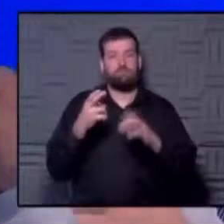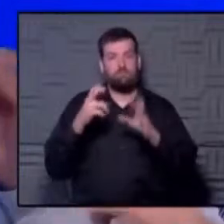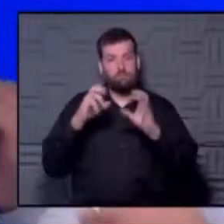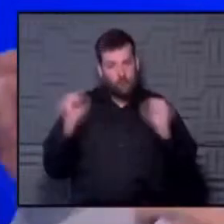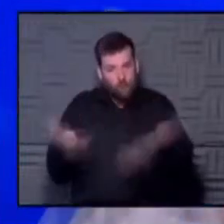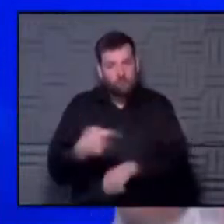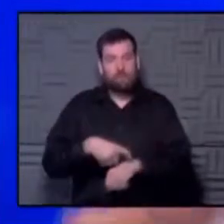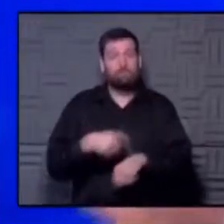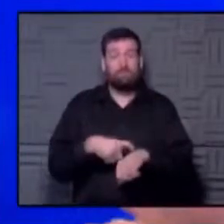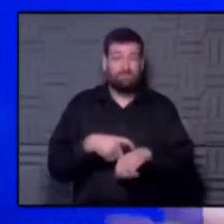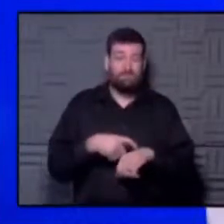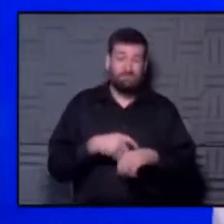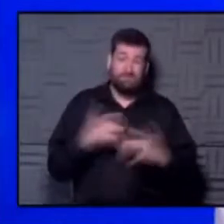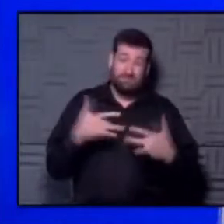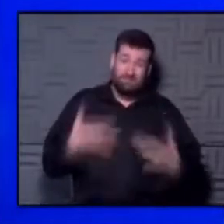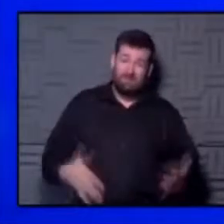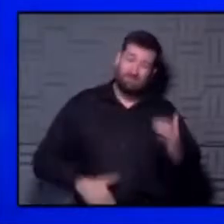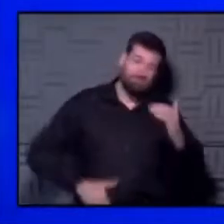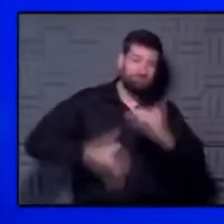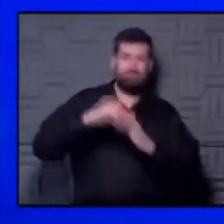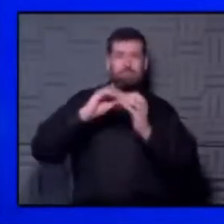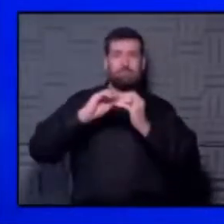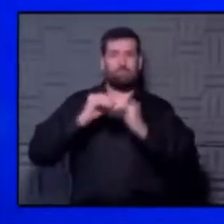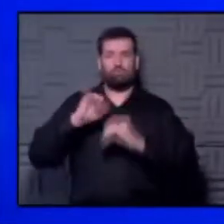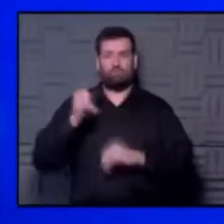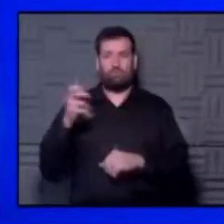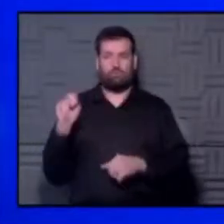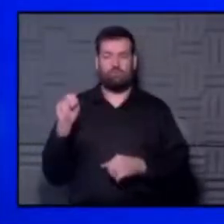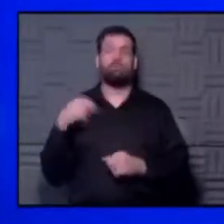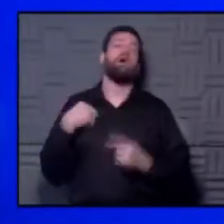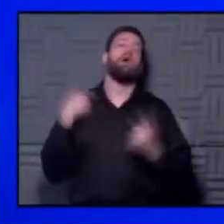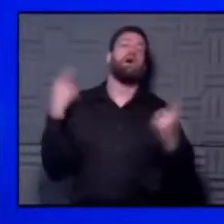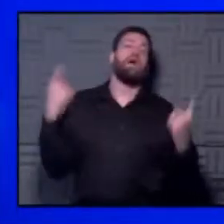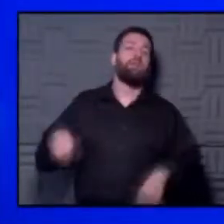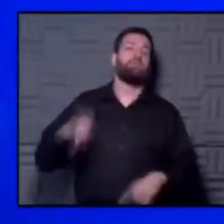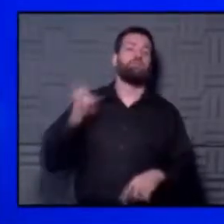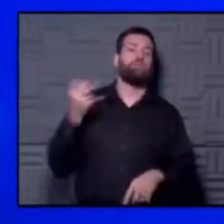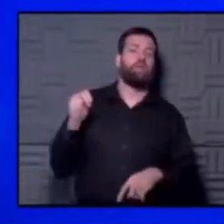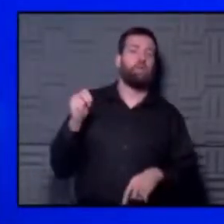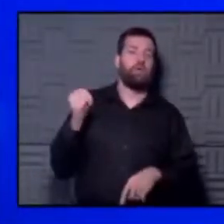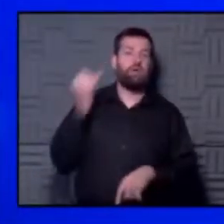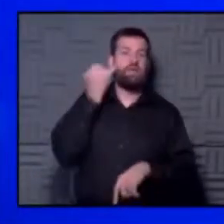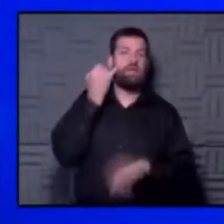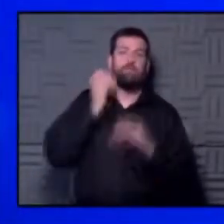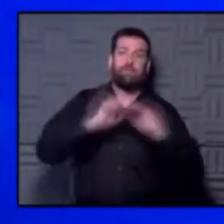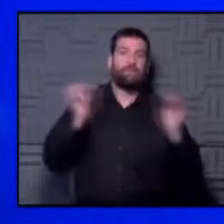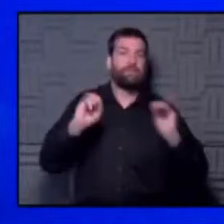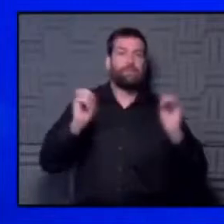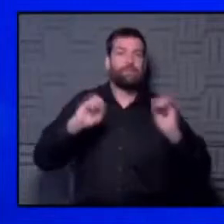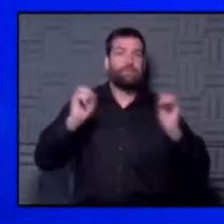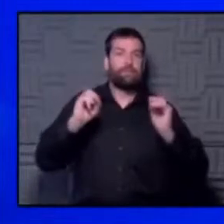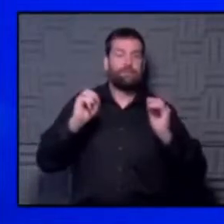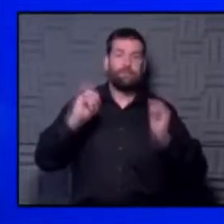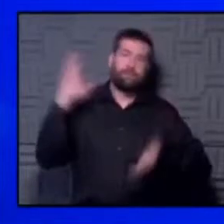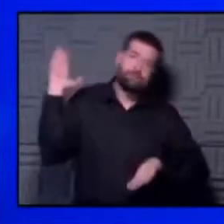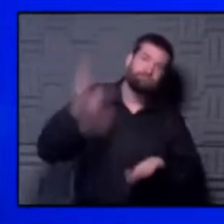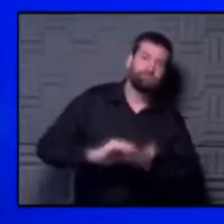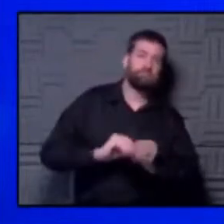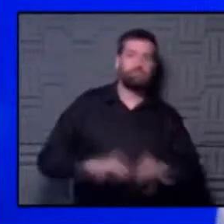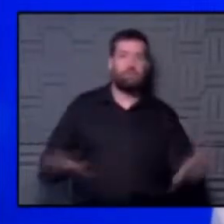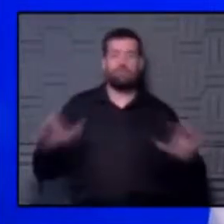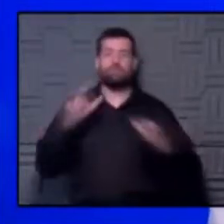months tend to be like January. So our fear is what's going to happen then if we haven't prevented the spread and if people aren't following the pillars of infection